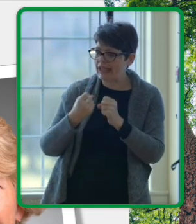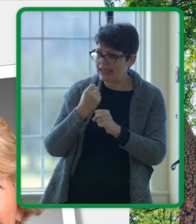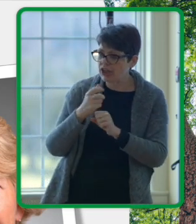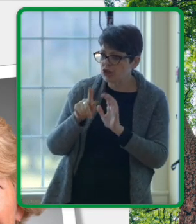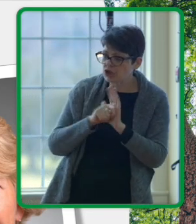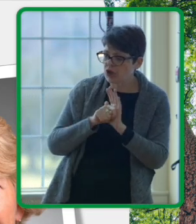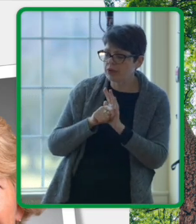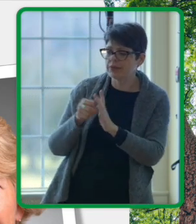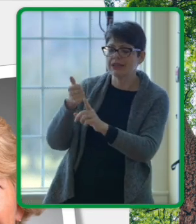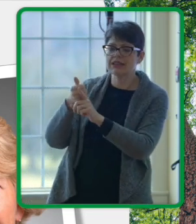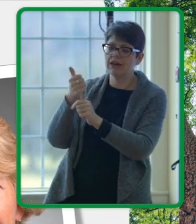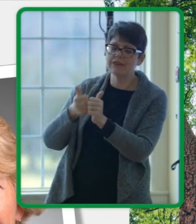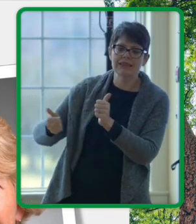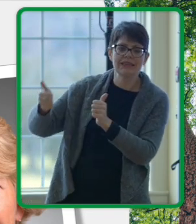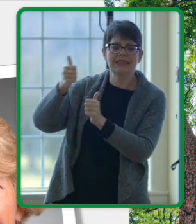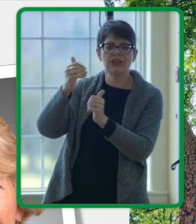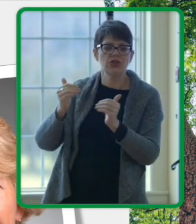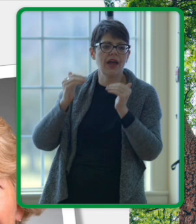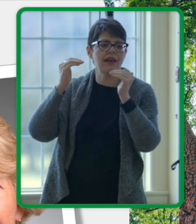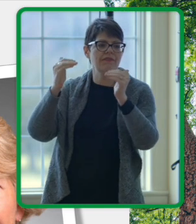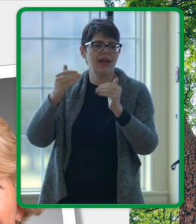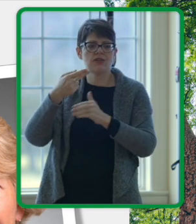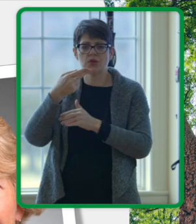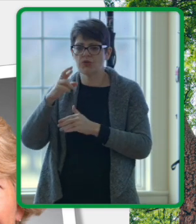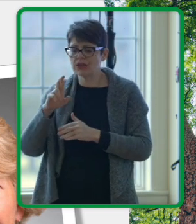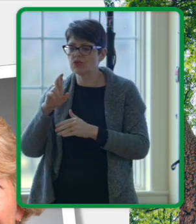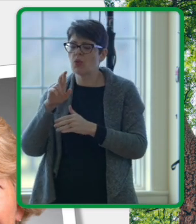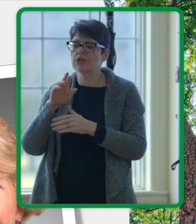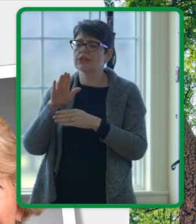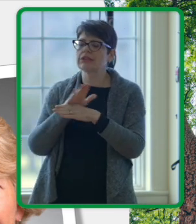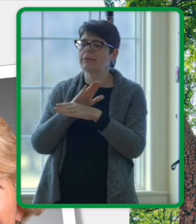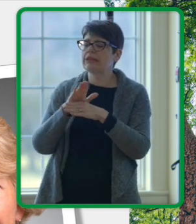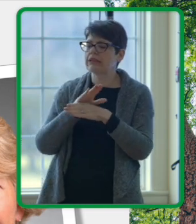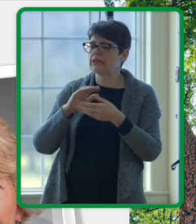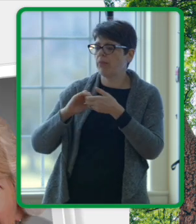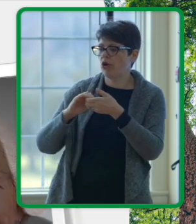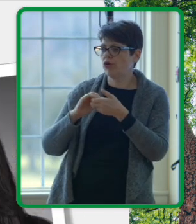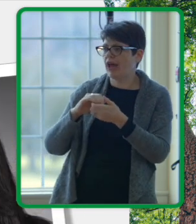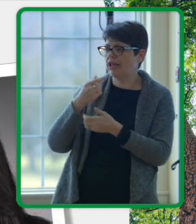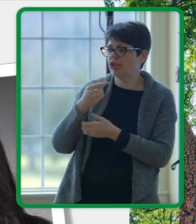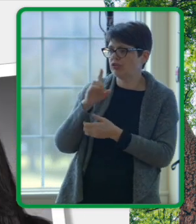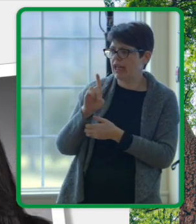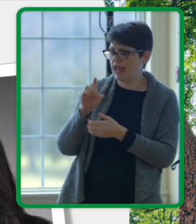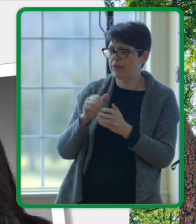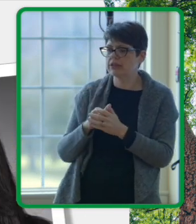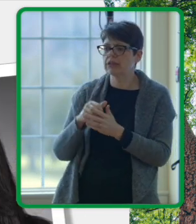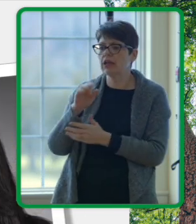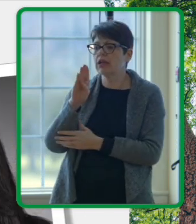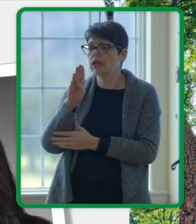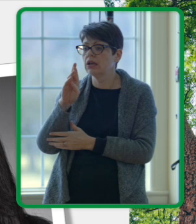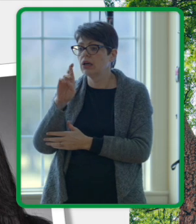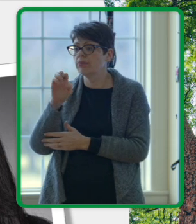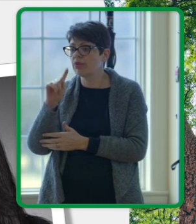Kelly is a Senior Advanced Human Resource Business Partner at General Dynamics. Brett Random for